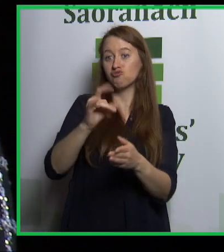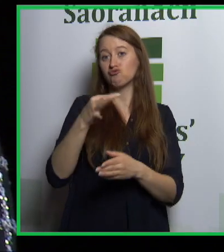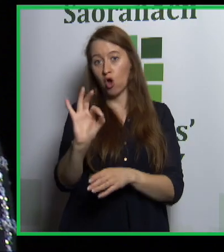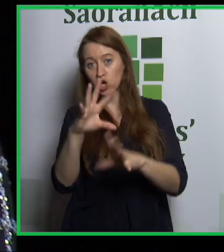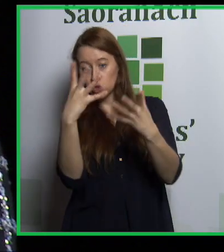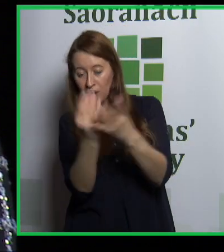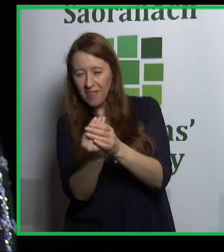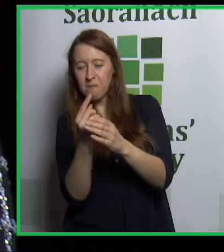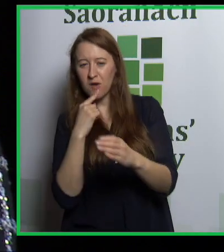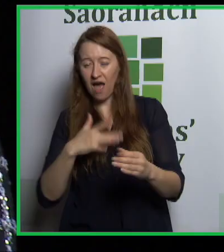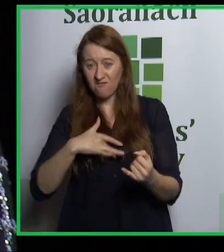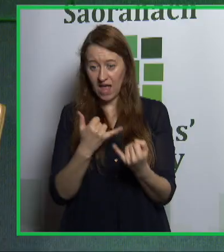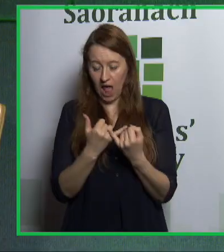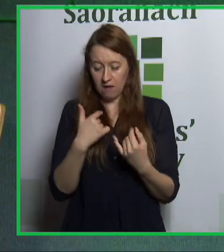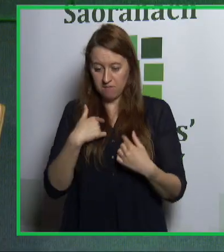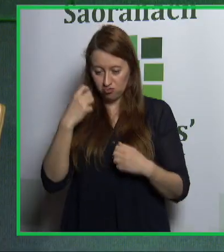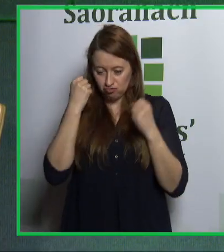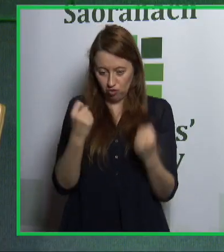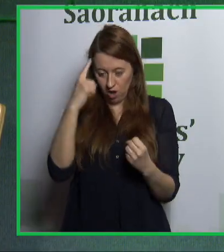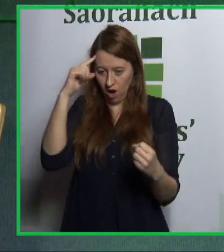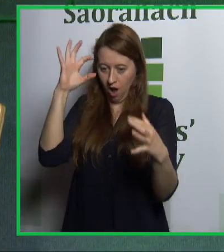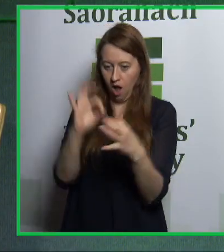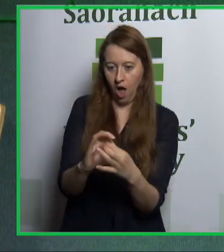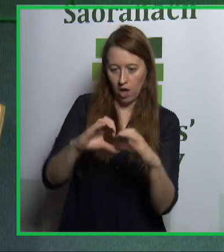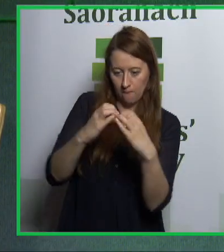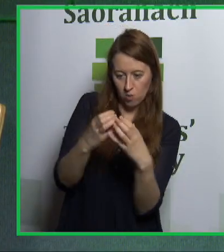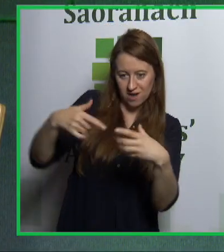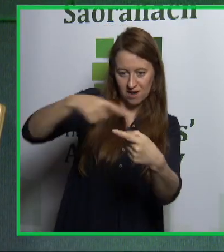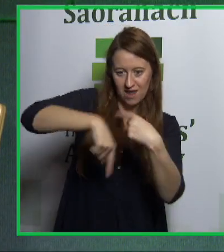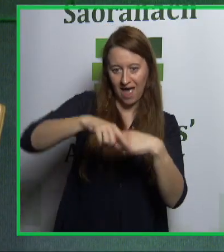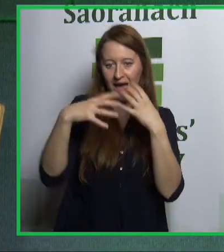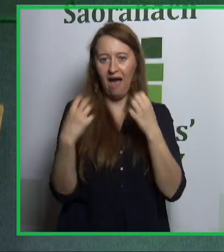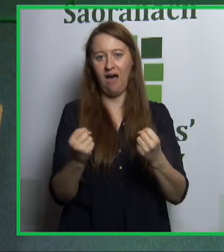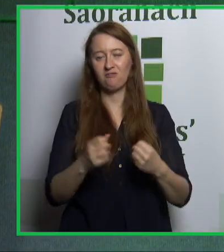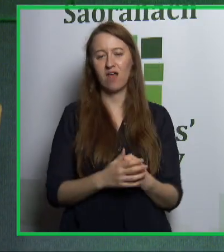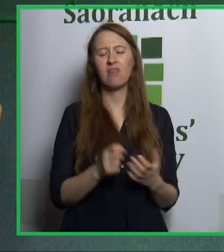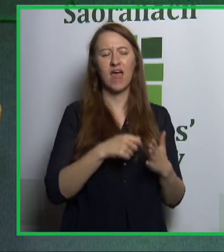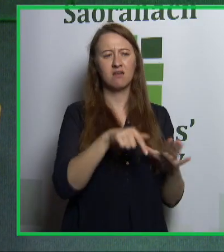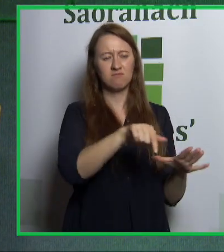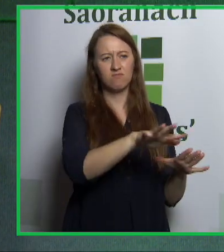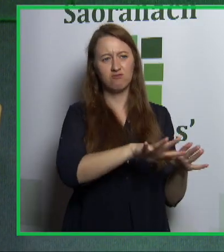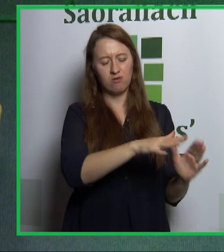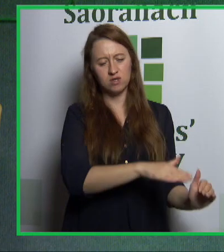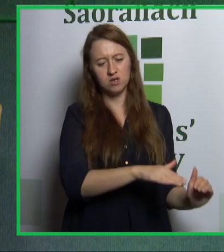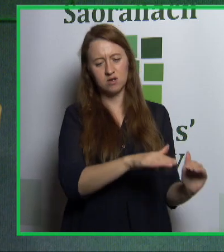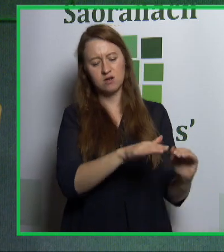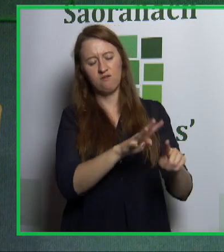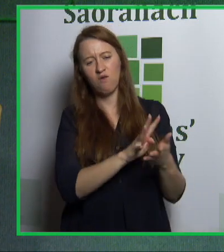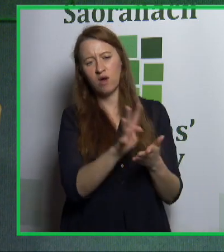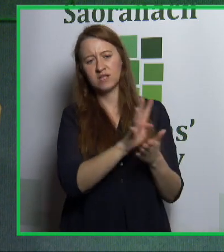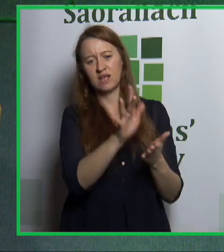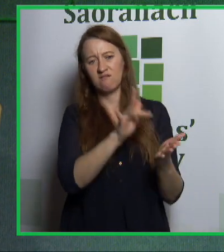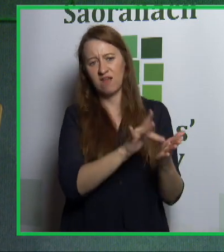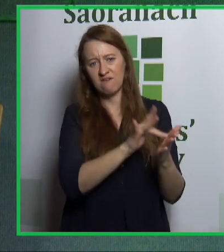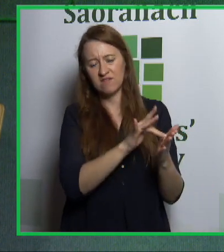belonging, you know. And then, like, the progression from there, from about 14, 15 years of age, was quite